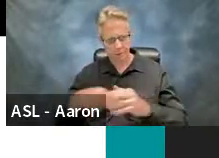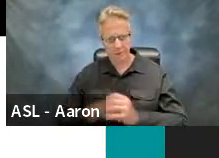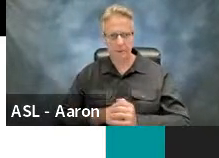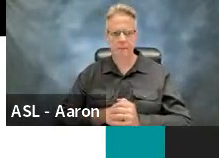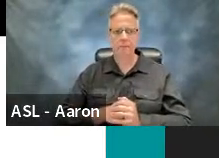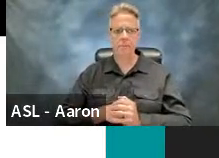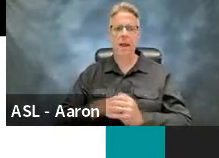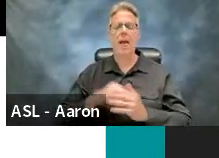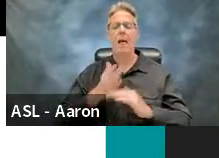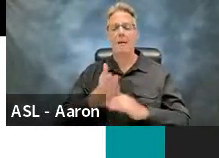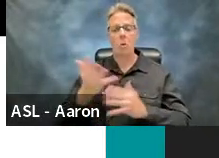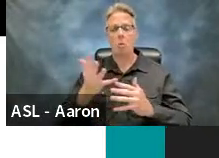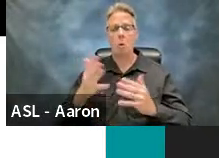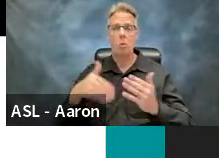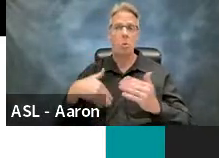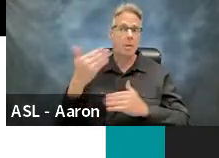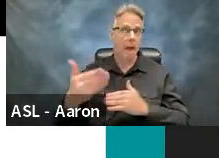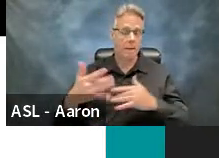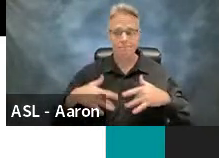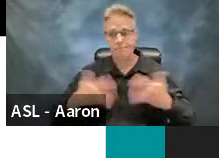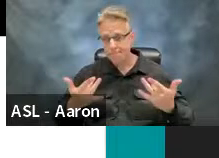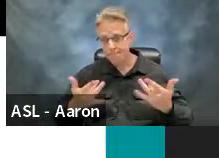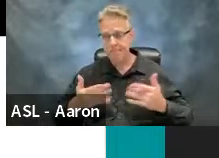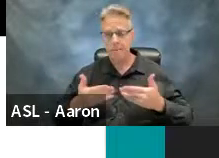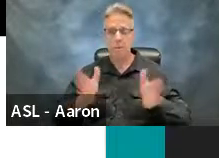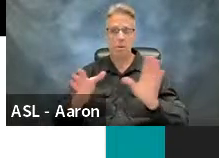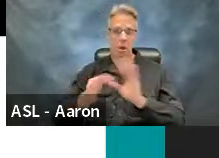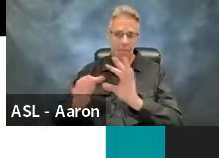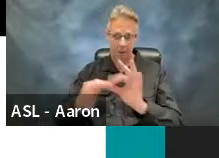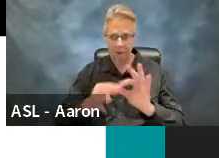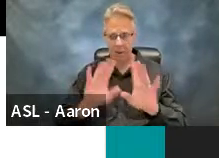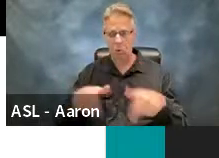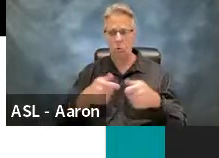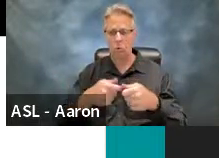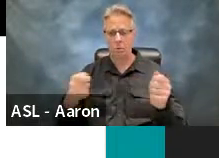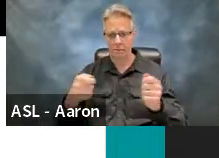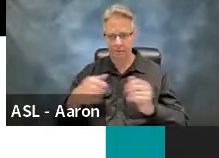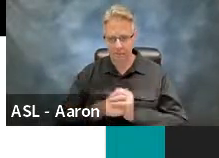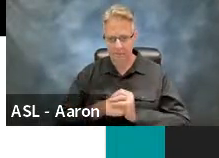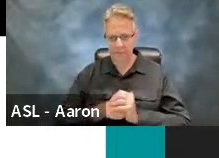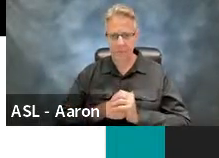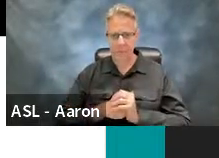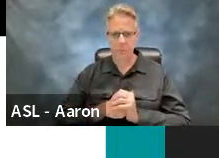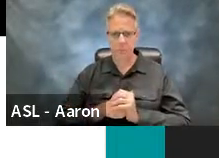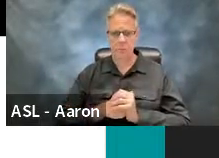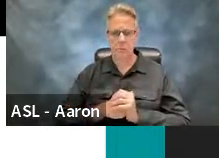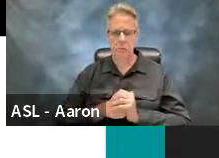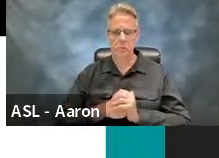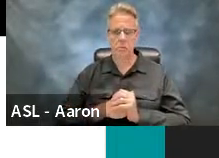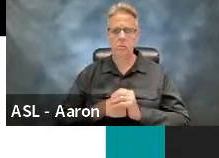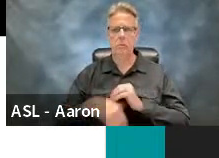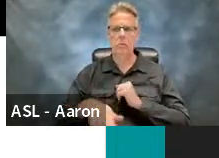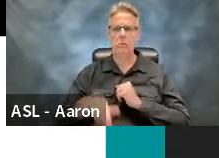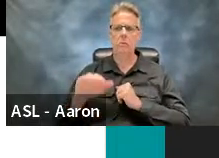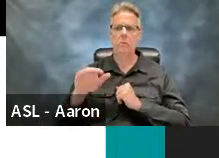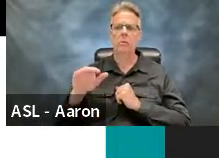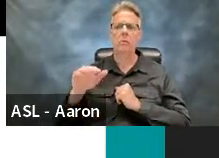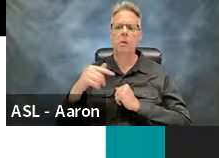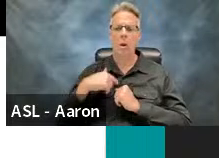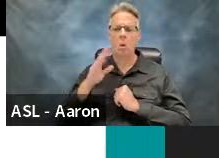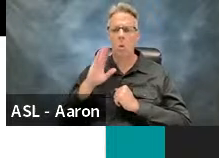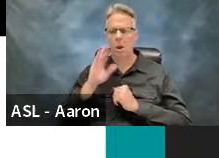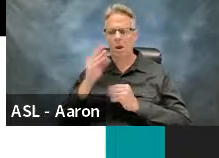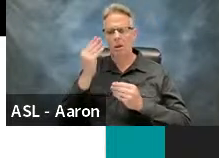then after that, it'll be what's next, public comments, and wrap up. And Mr. Bell, just I